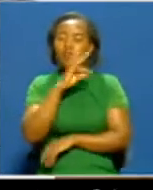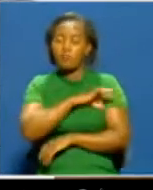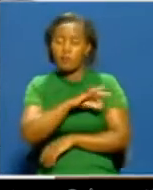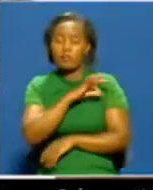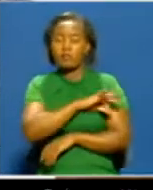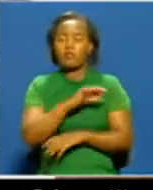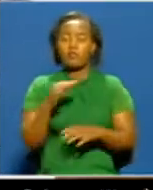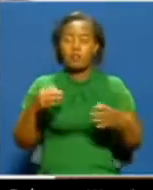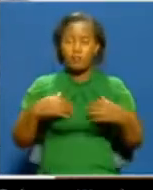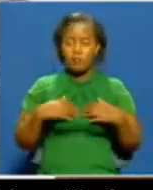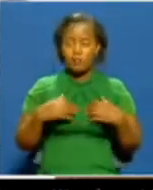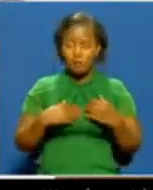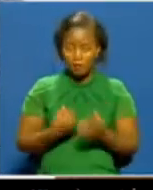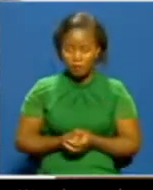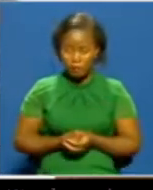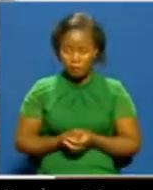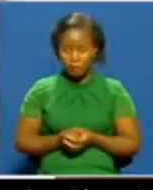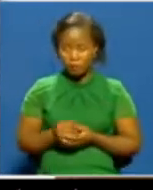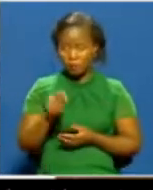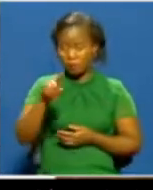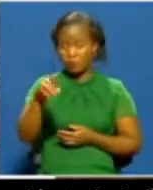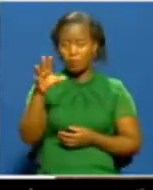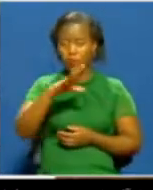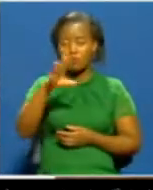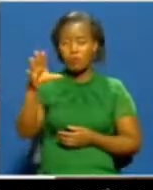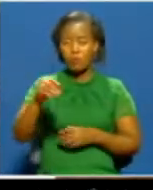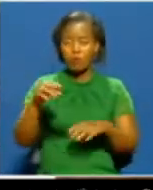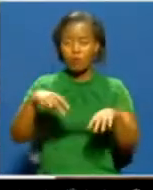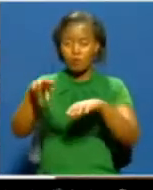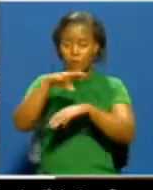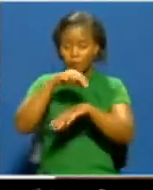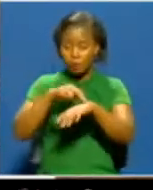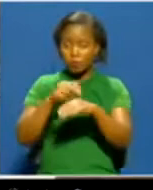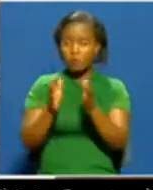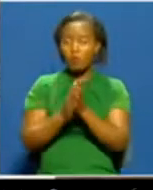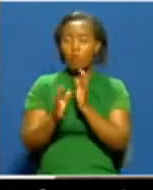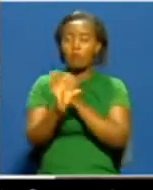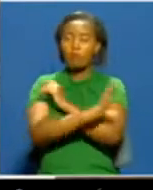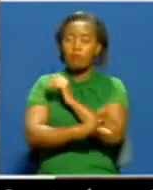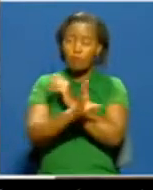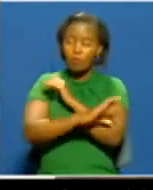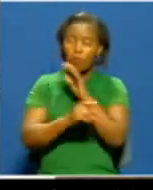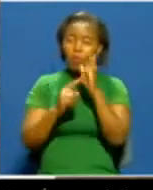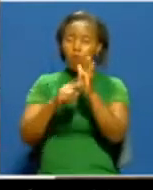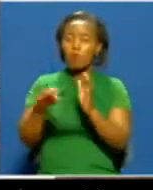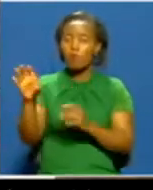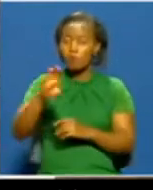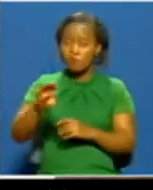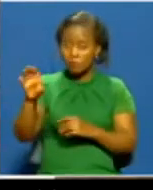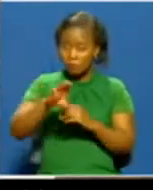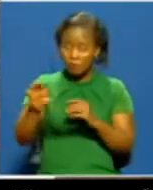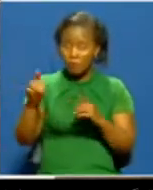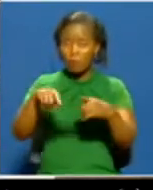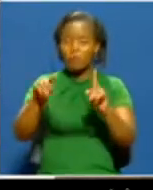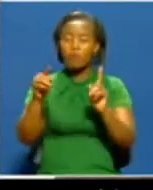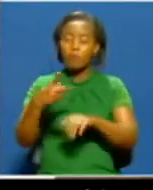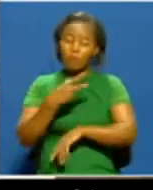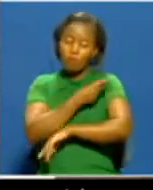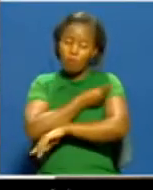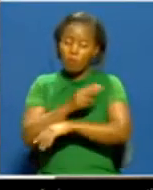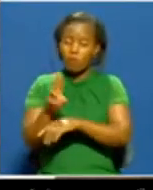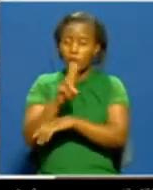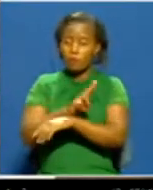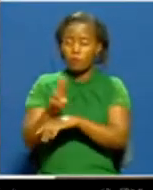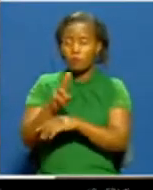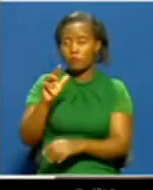It is not just the COVID, the African nations, yes. Even countries in Europe. You know, vaccinated using the AstraZeneca